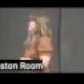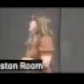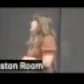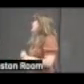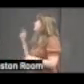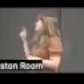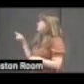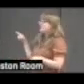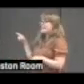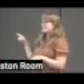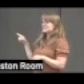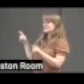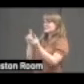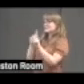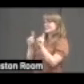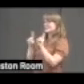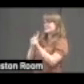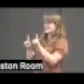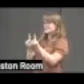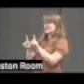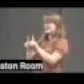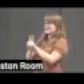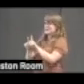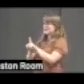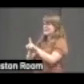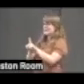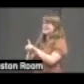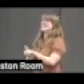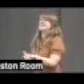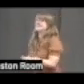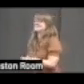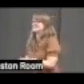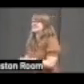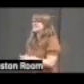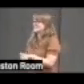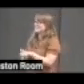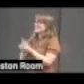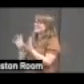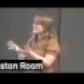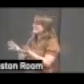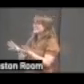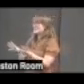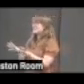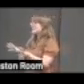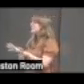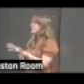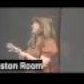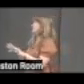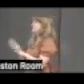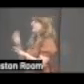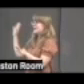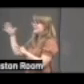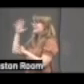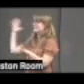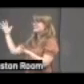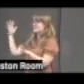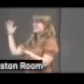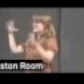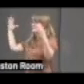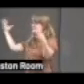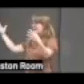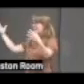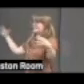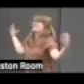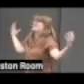breeding. And so you can imagine doing the Noah's Ark one-on-one in that situation isn't going to work very well. So how do we set up